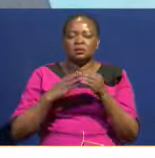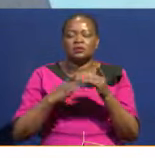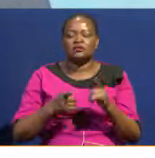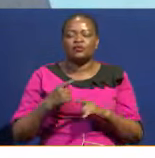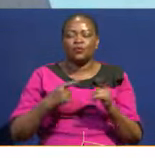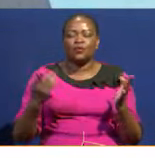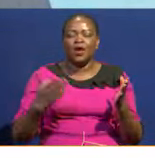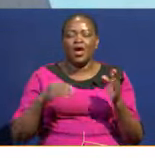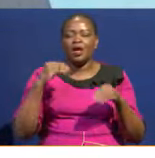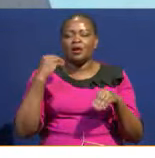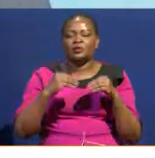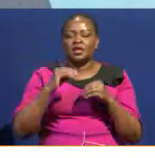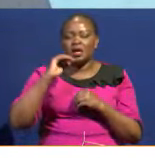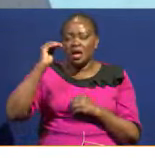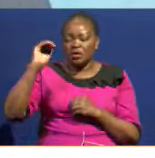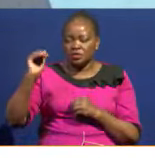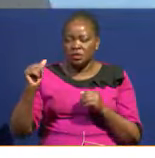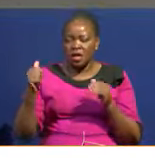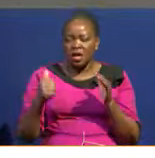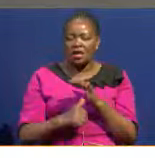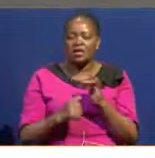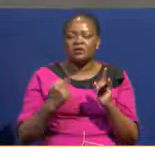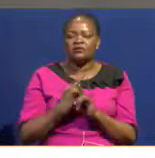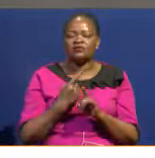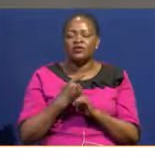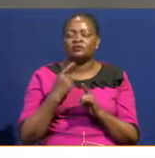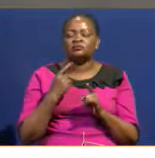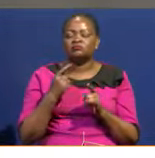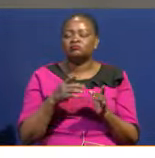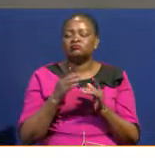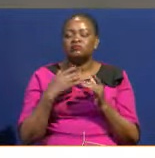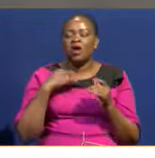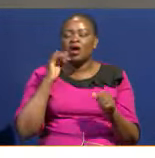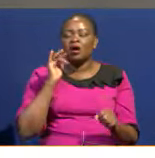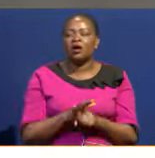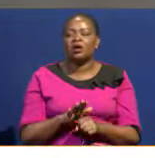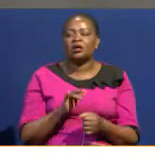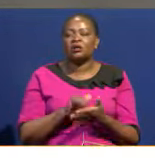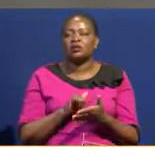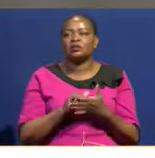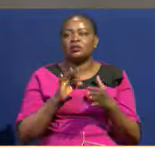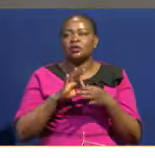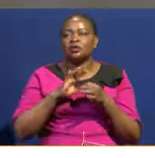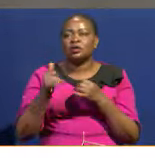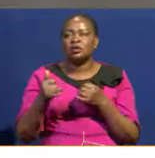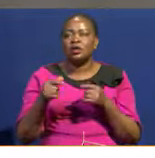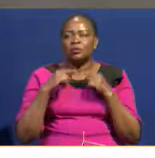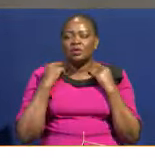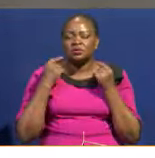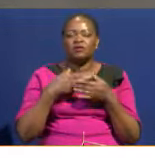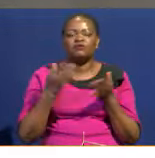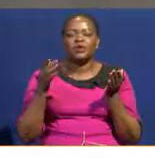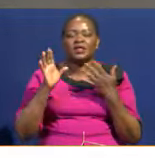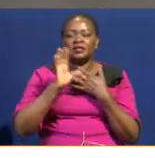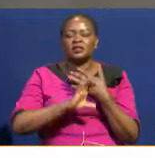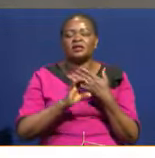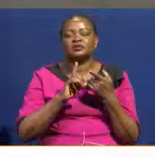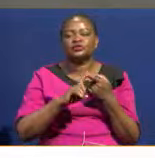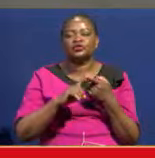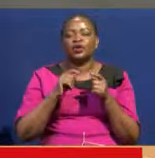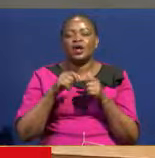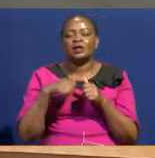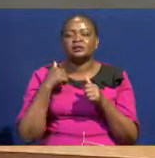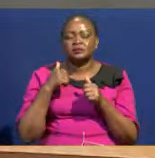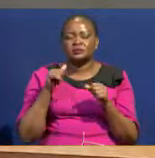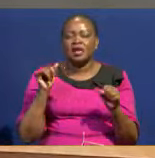in Busia County under different umbrellas has vowed to join other clergy across the country to reject